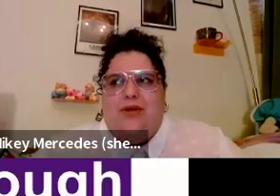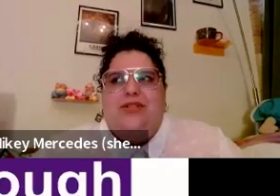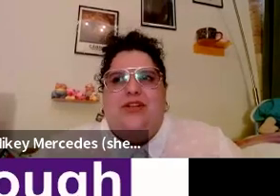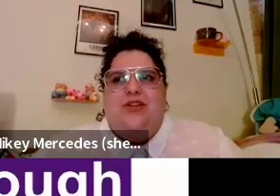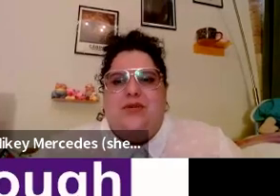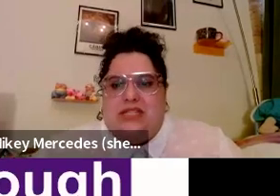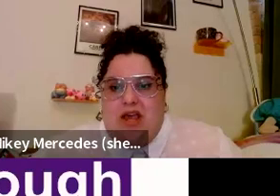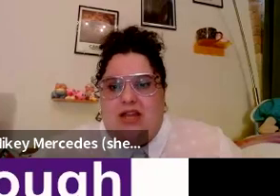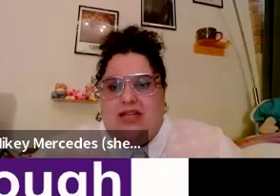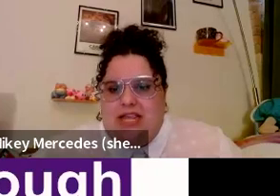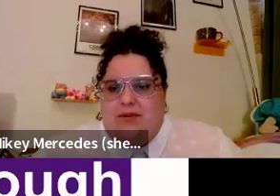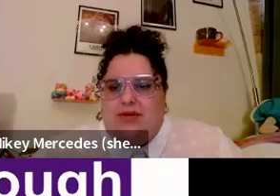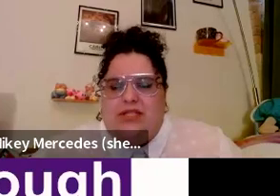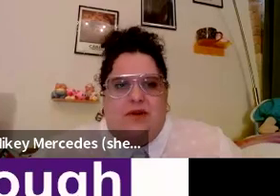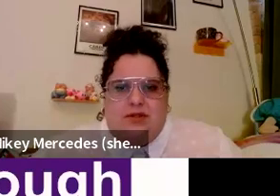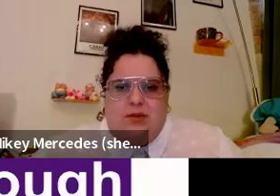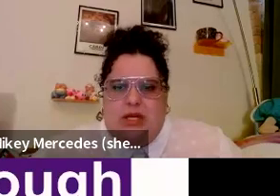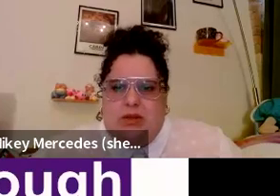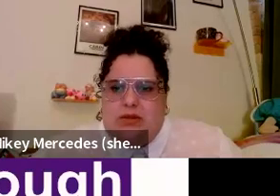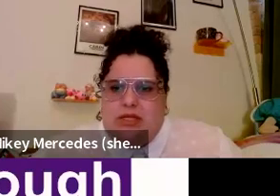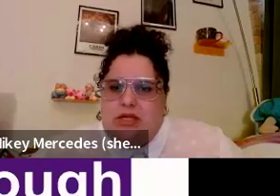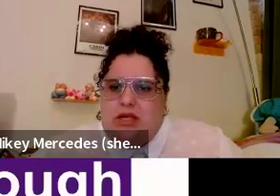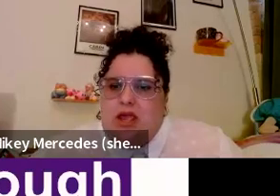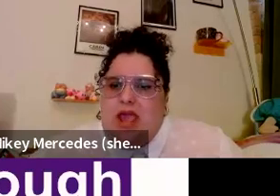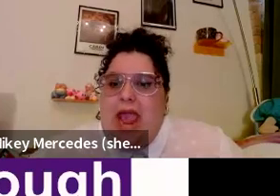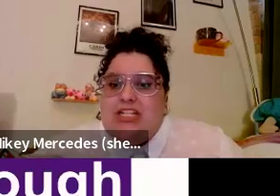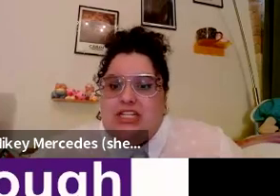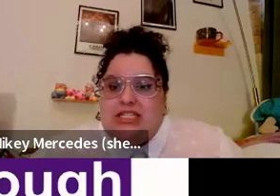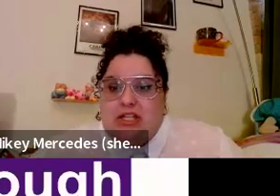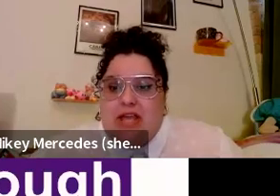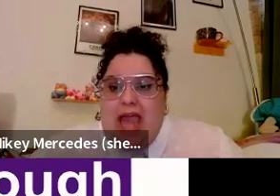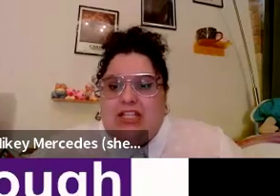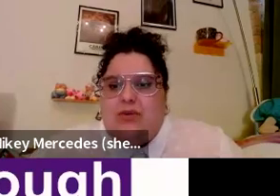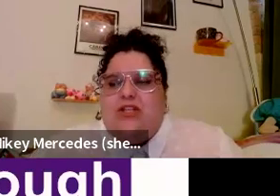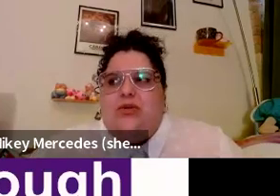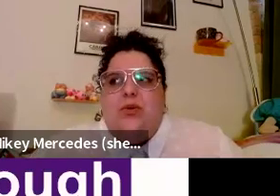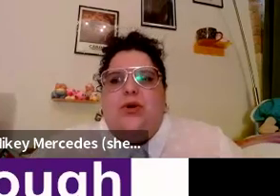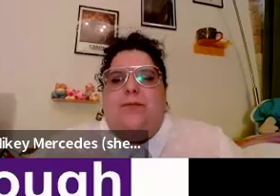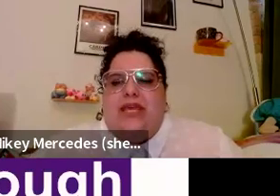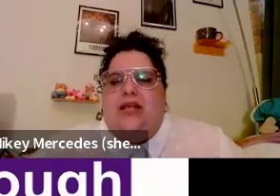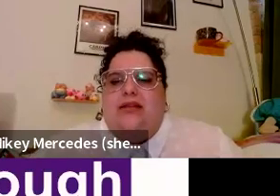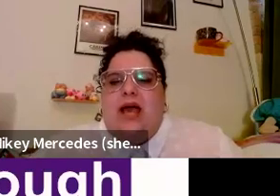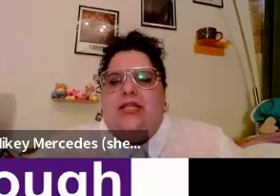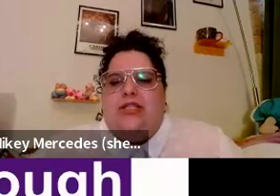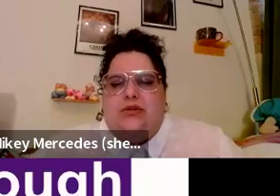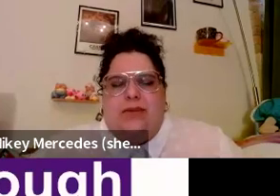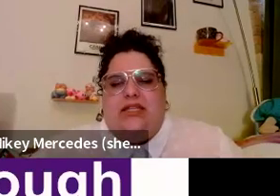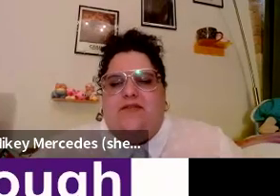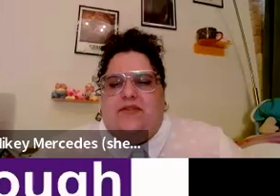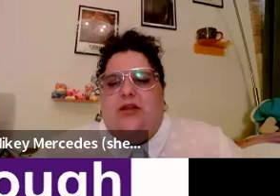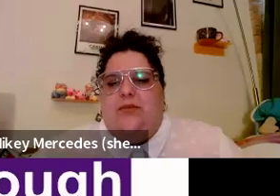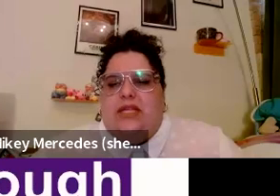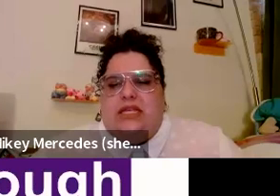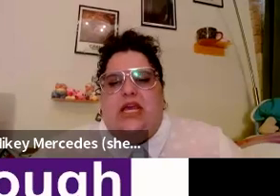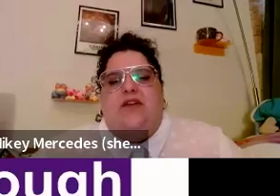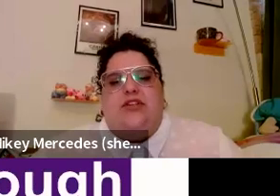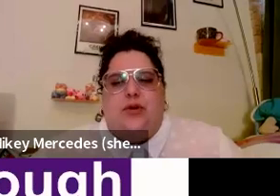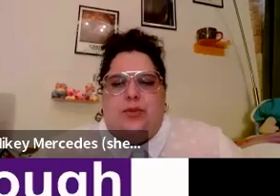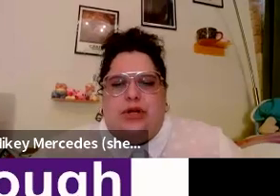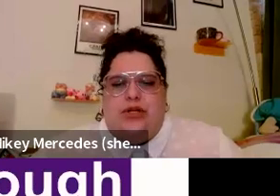again. That was a lie because I knew the city has the list of interpreting agencies. I